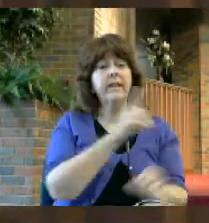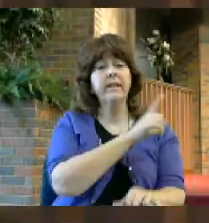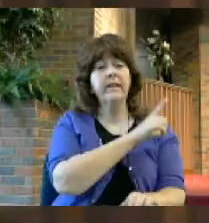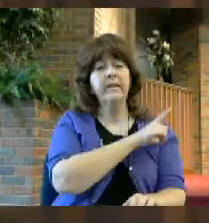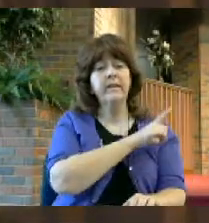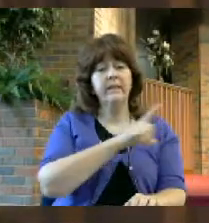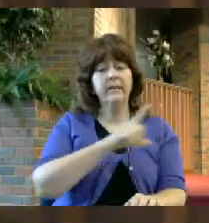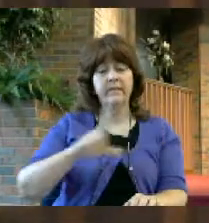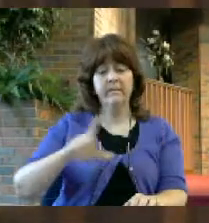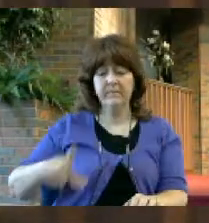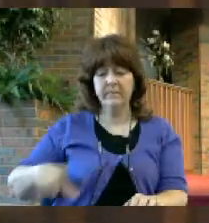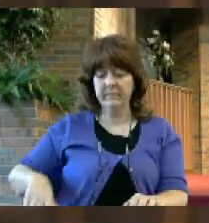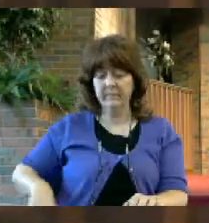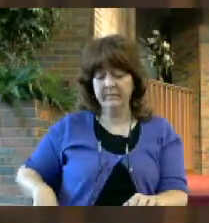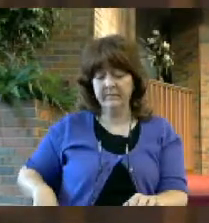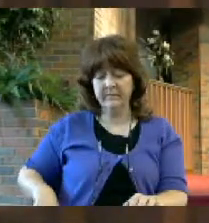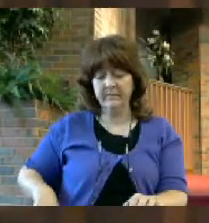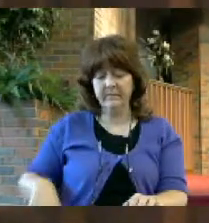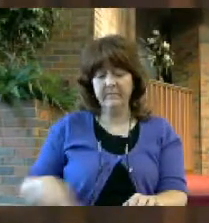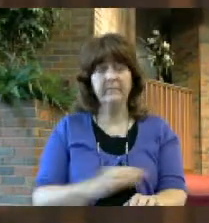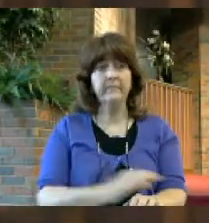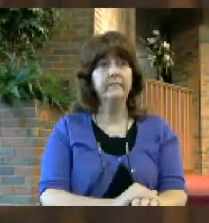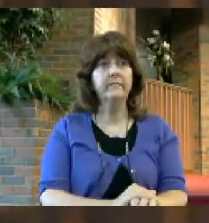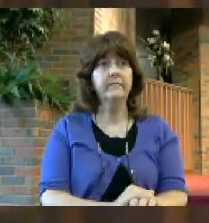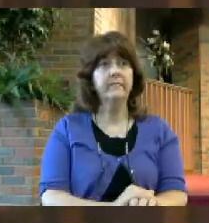Lord. Number